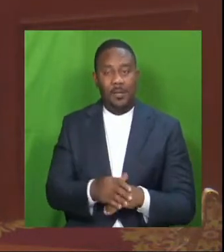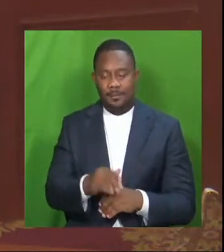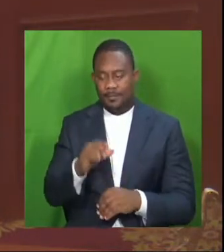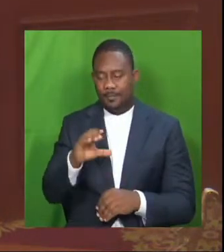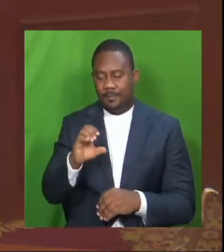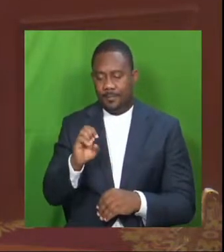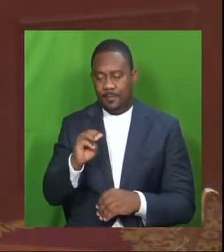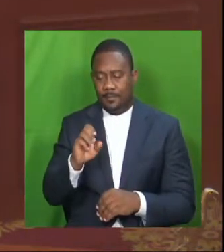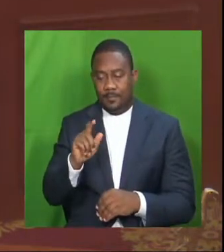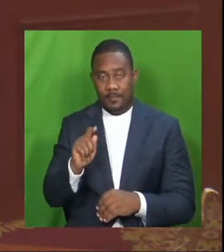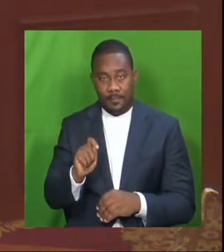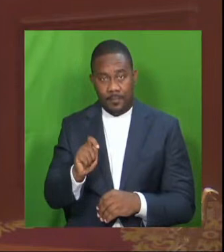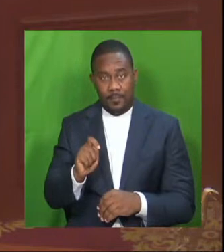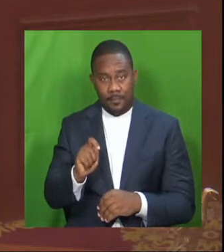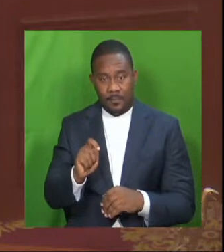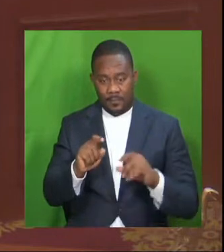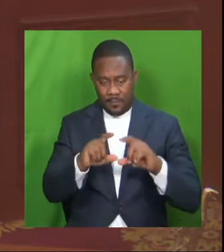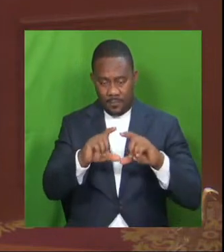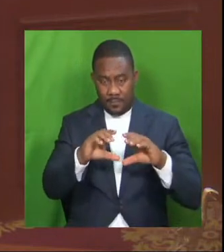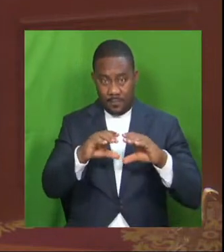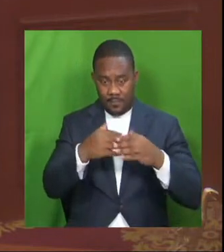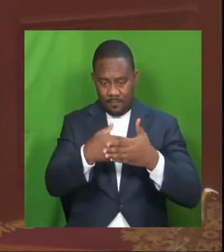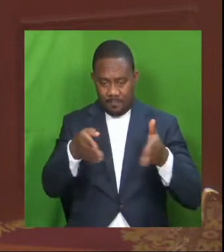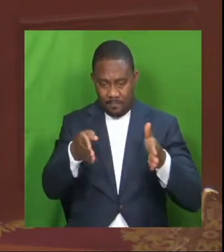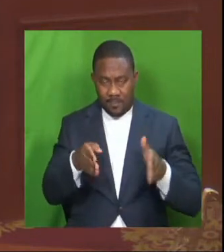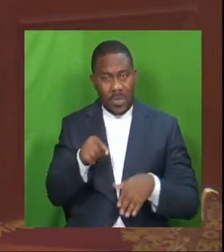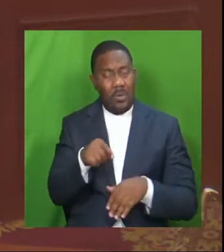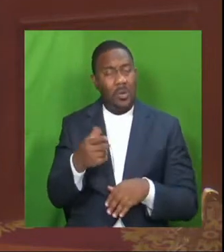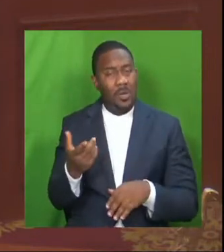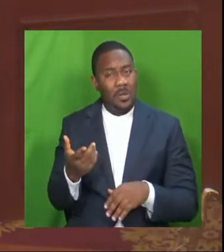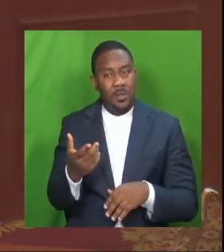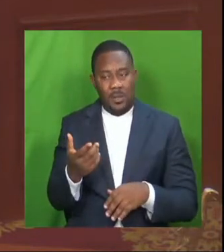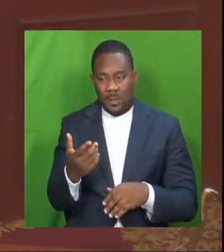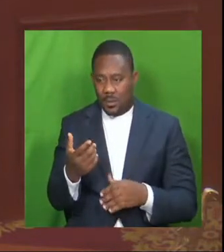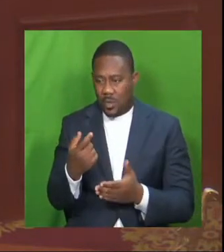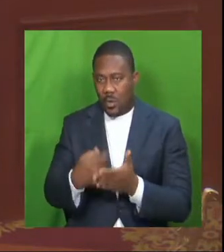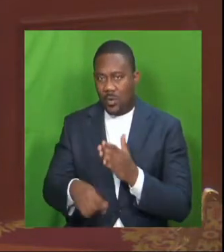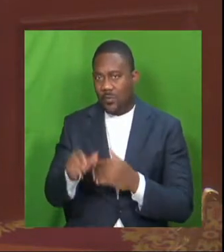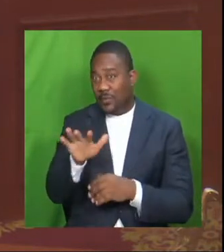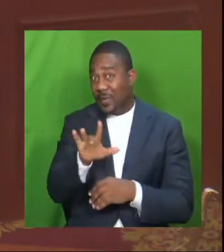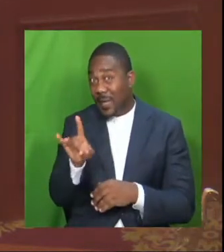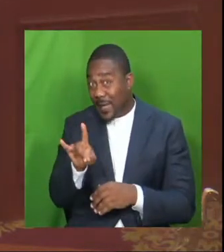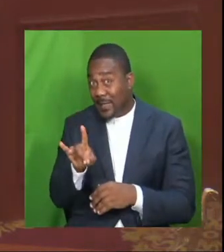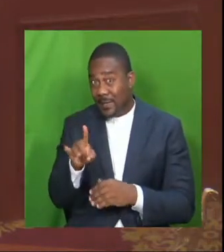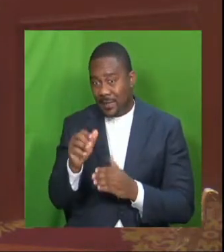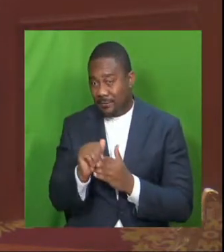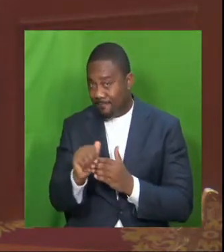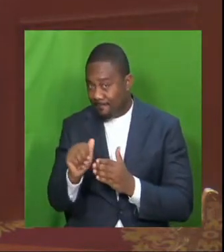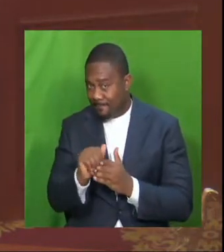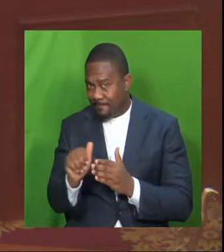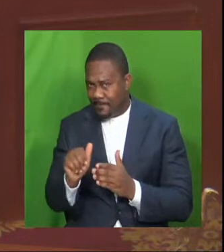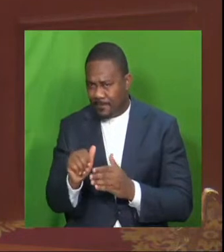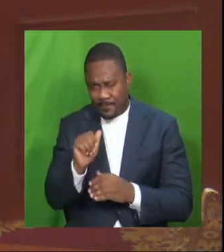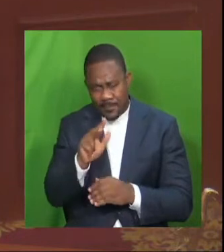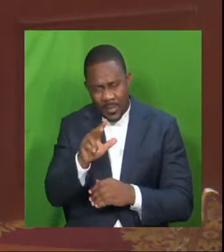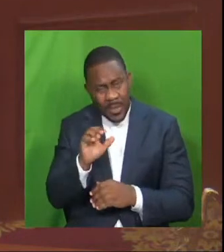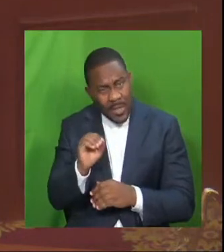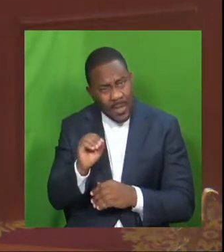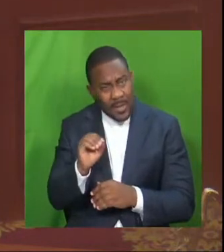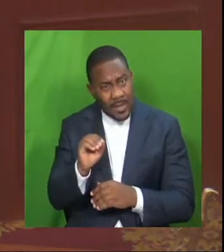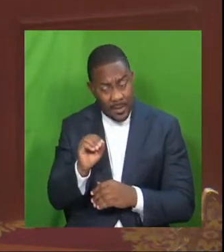sold for 28 cedis in 2016 is selling at 58 Ghana cedis, a difference of 30 Ghana